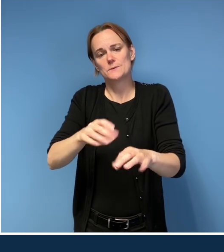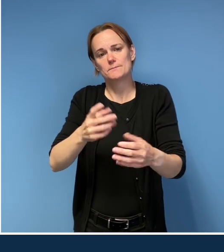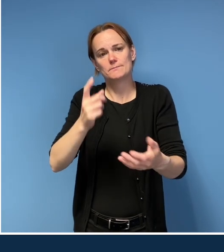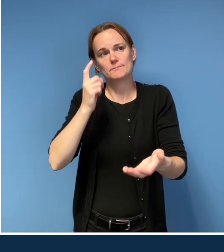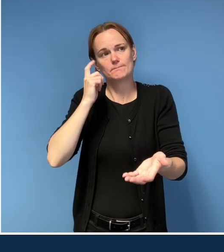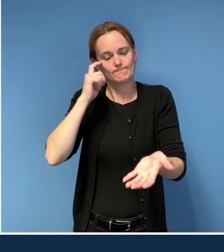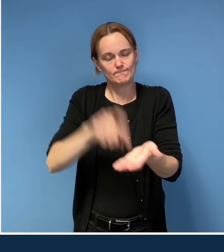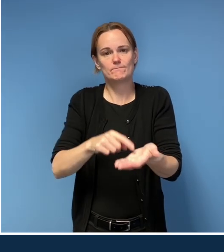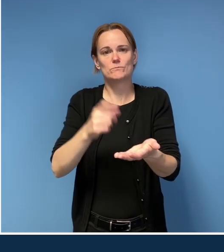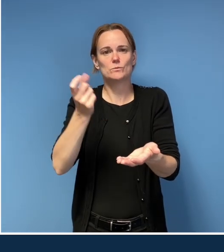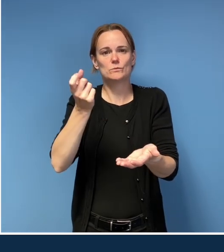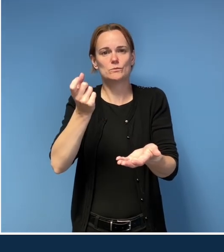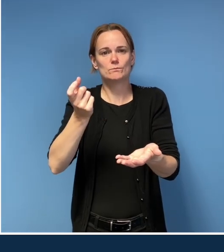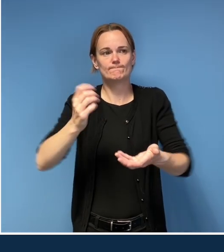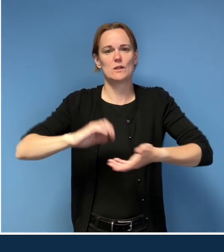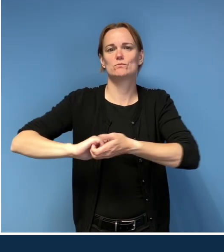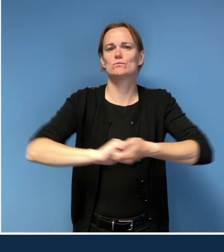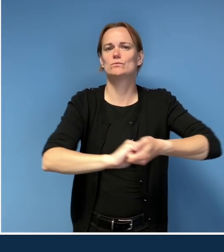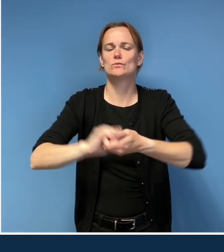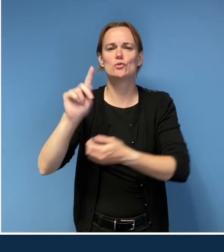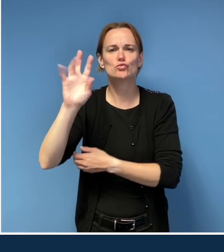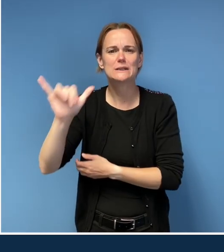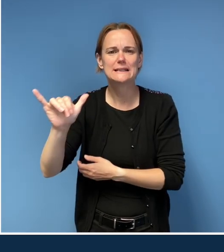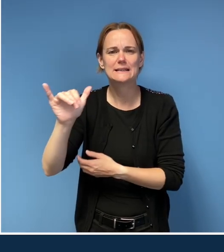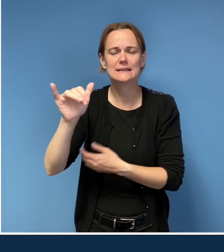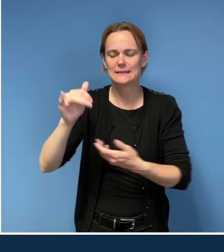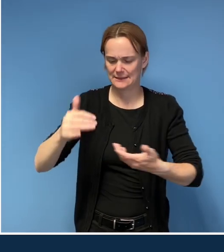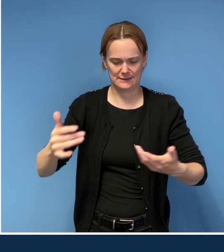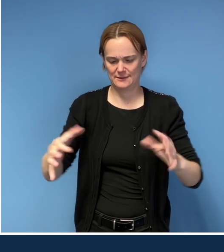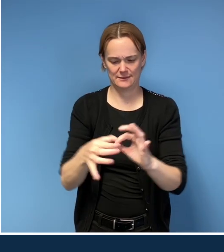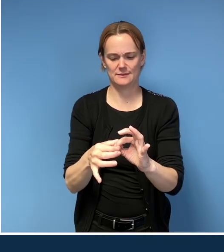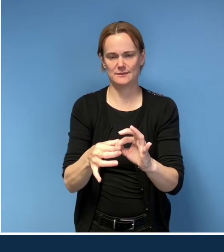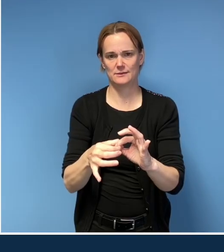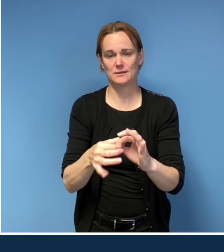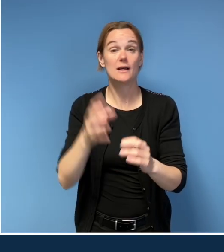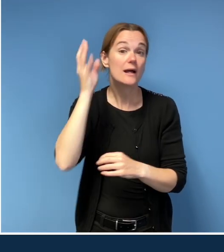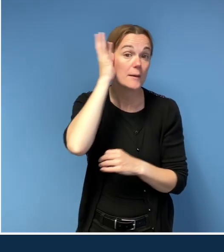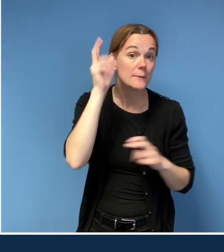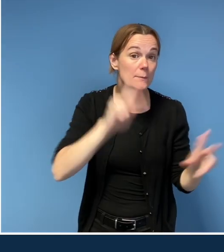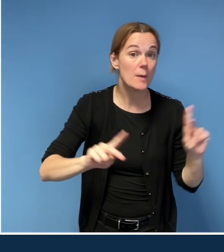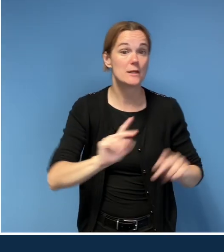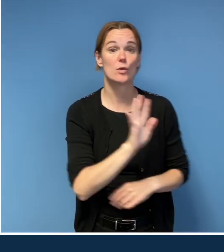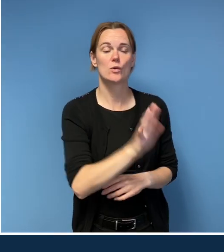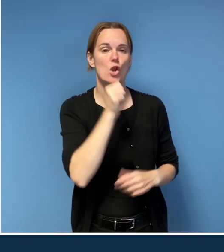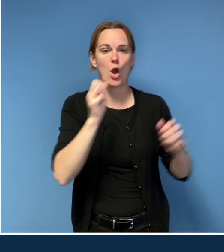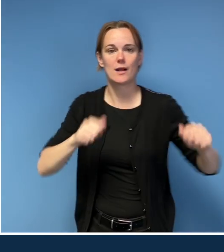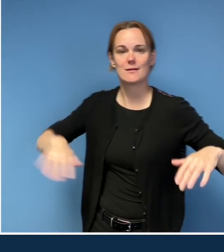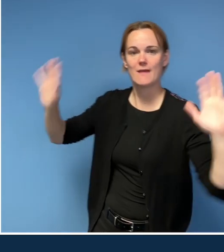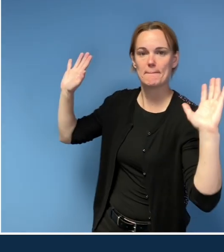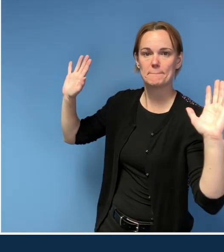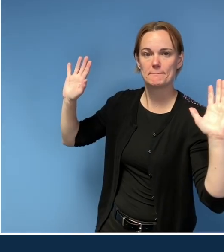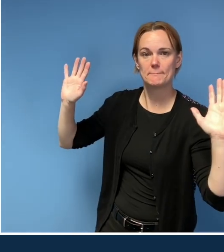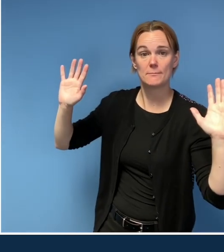of treaty and knowing that, Mi'kmaq people didn't cede this land, that it was rooted in